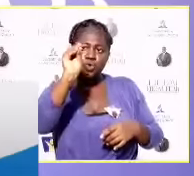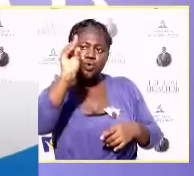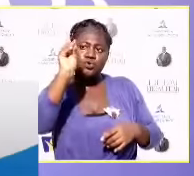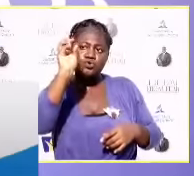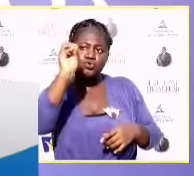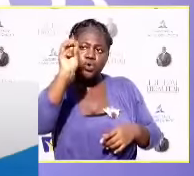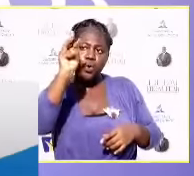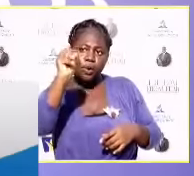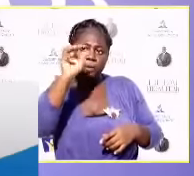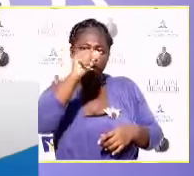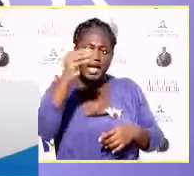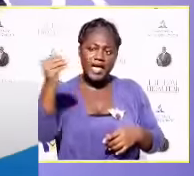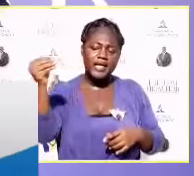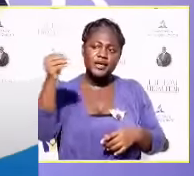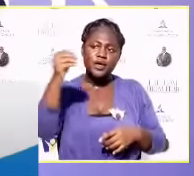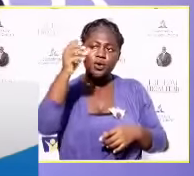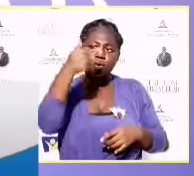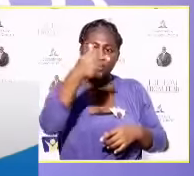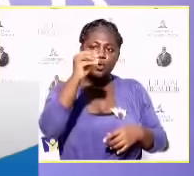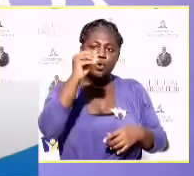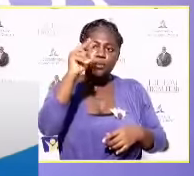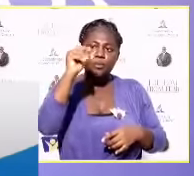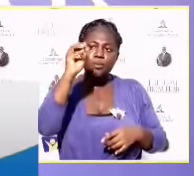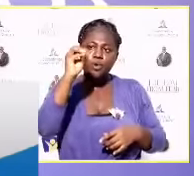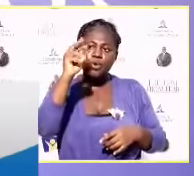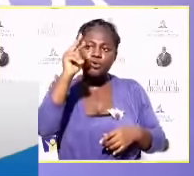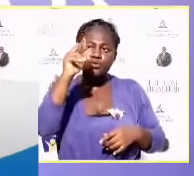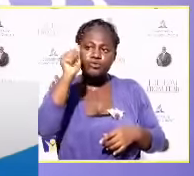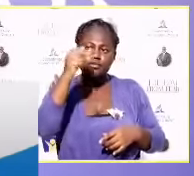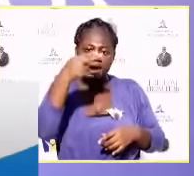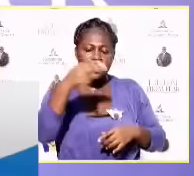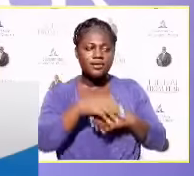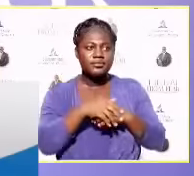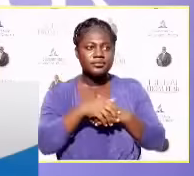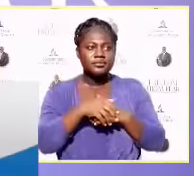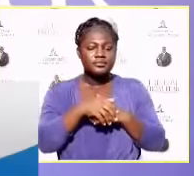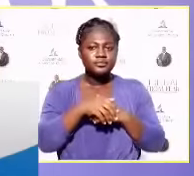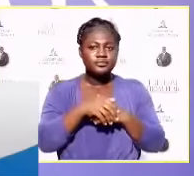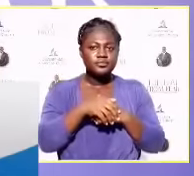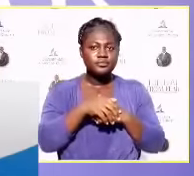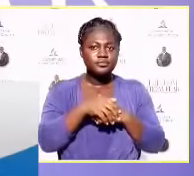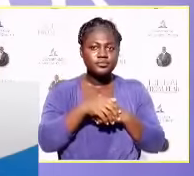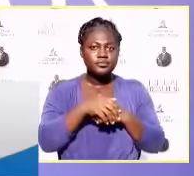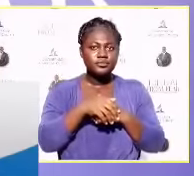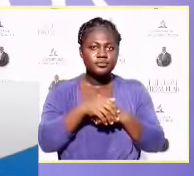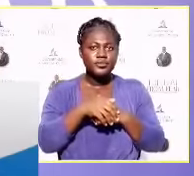Making them an example unto those that after should live ungodly.